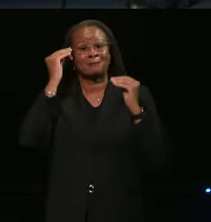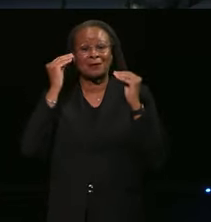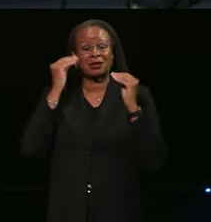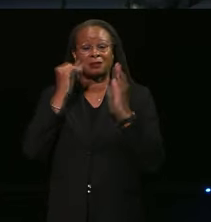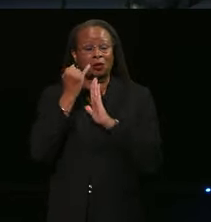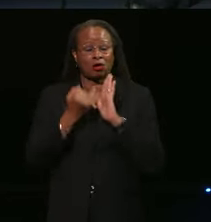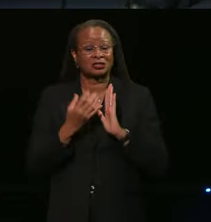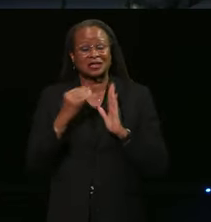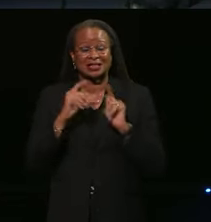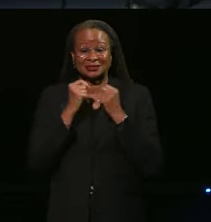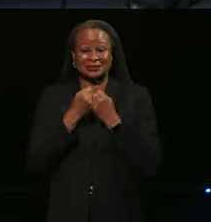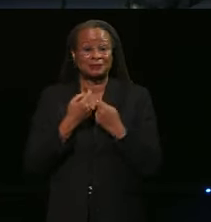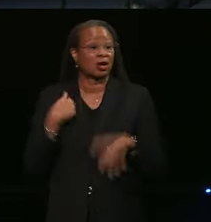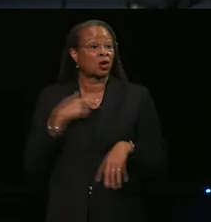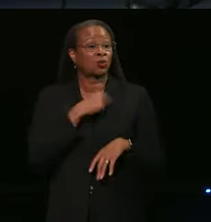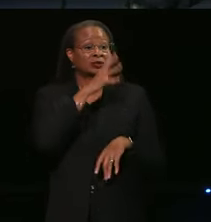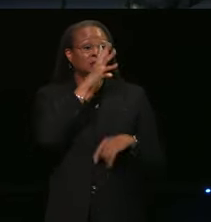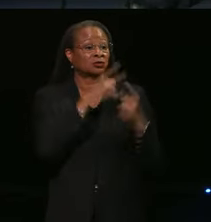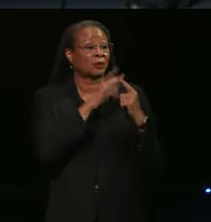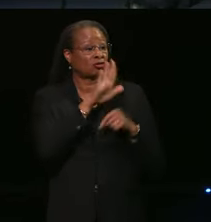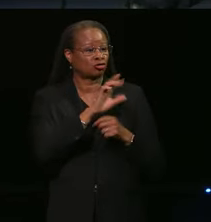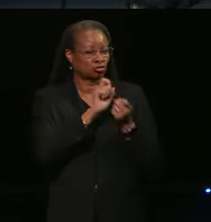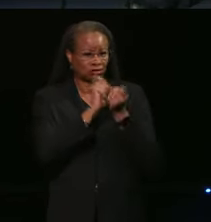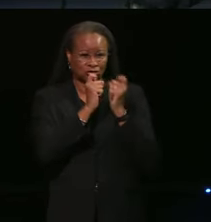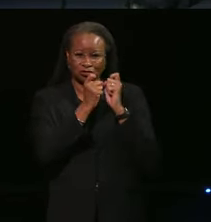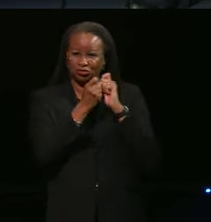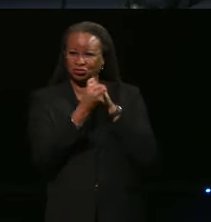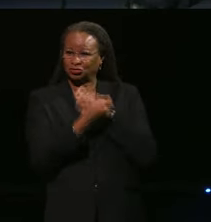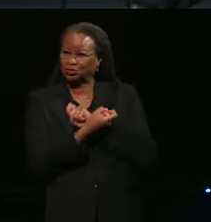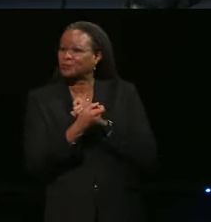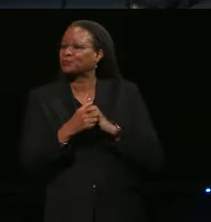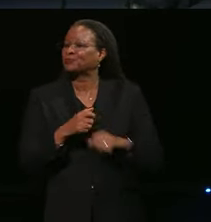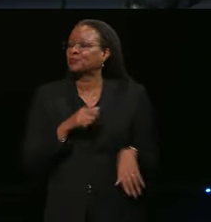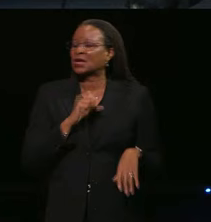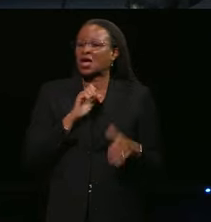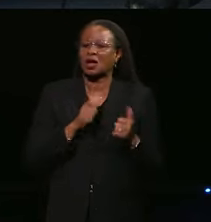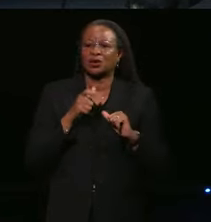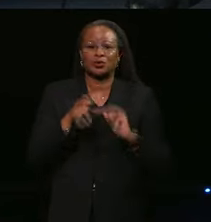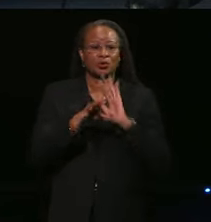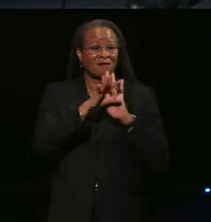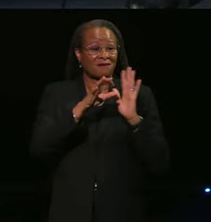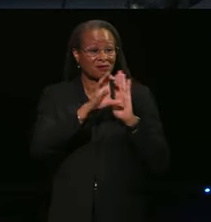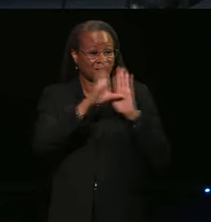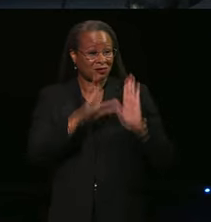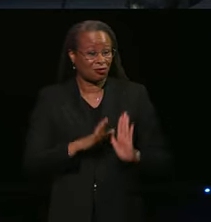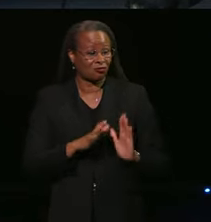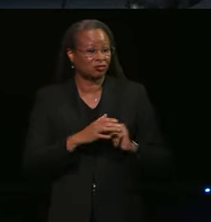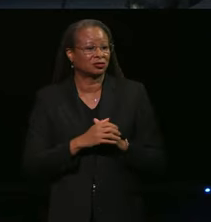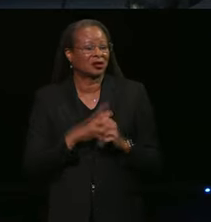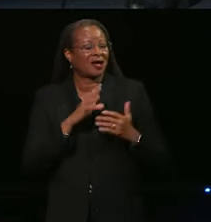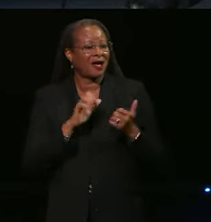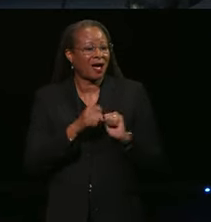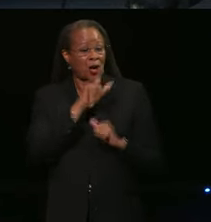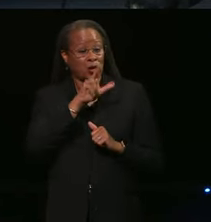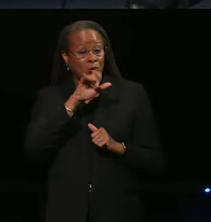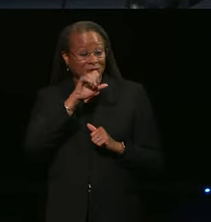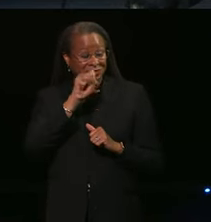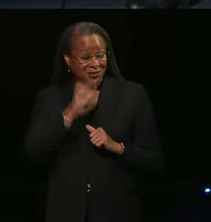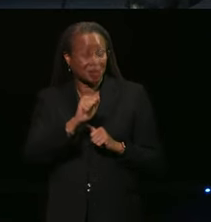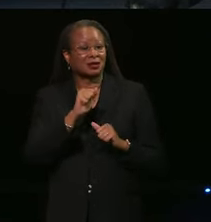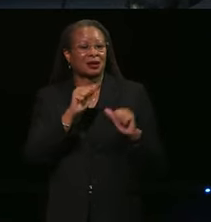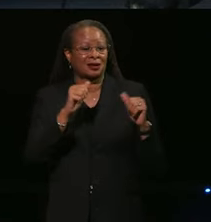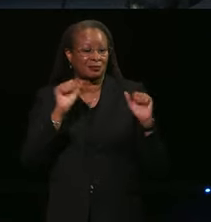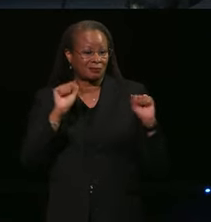and the team. Will you talk a little bit about your transformation, like how you found the character and how Luisa was able